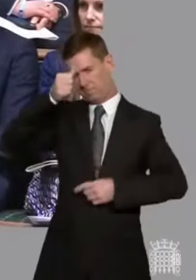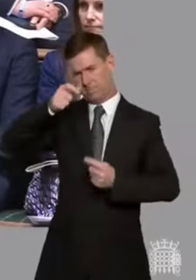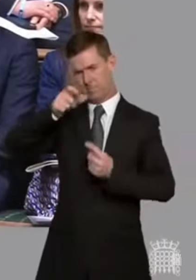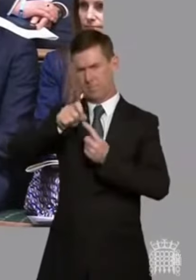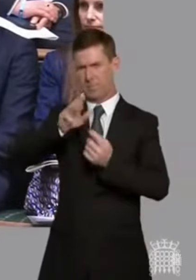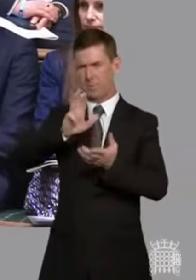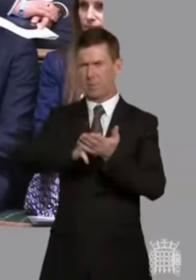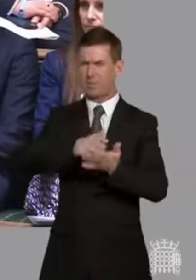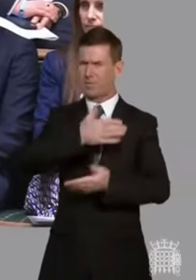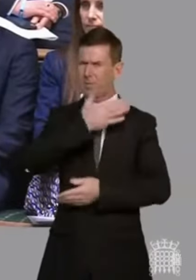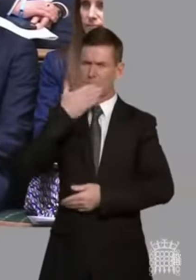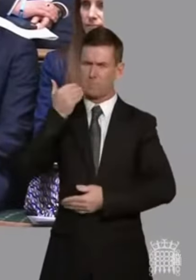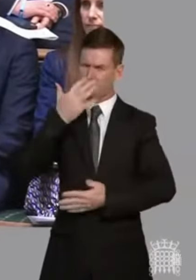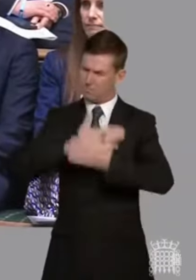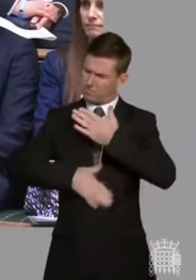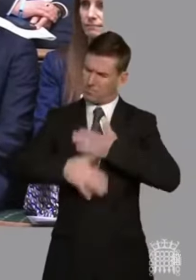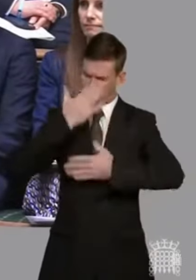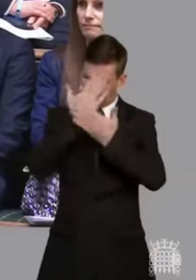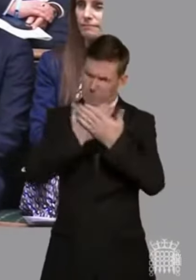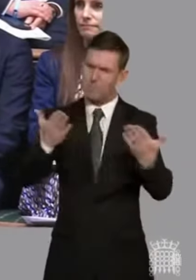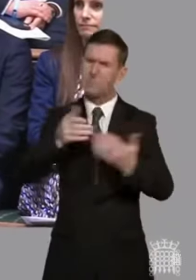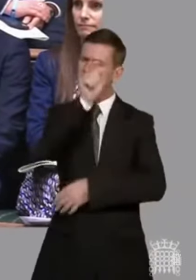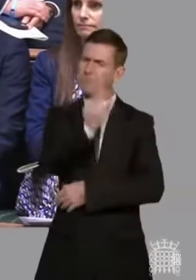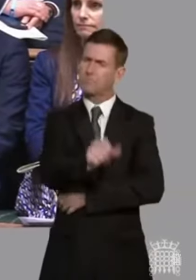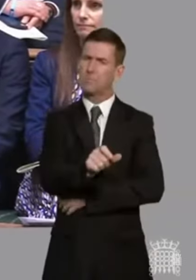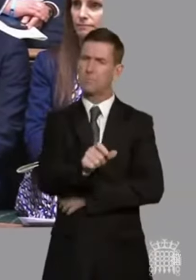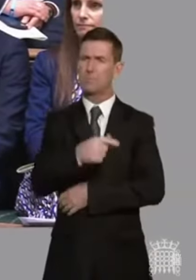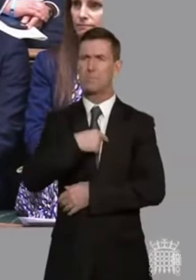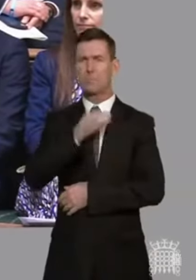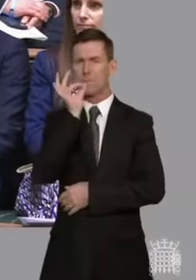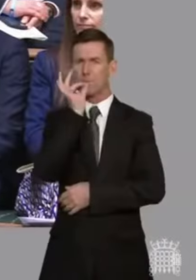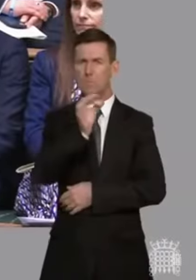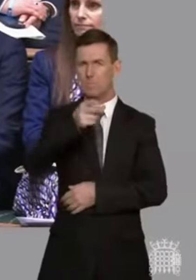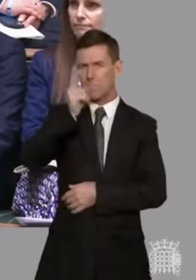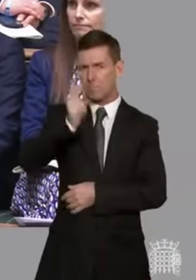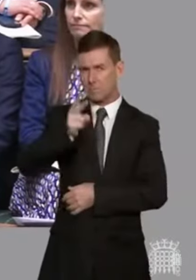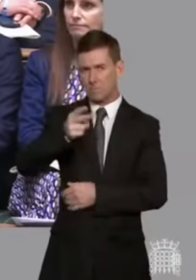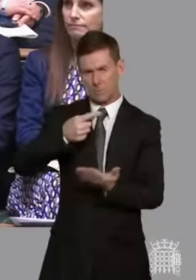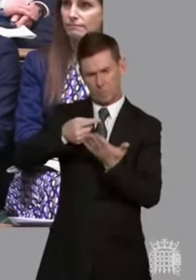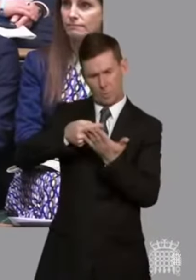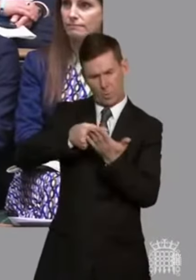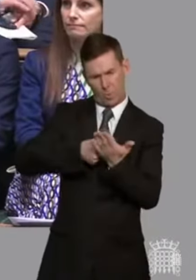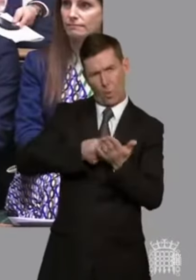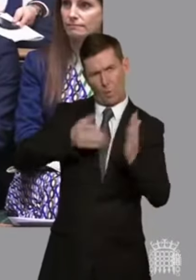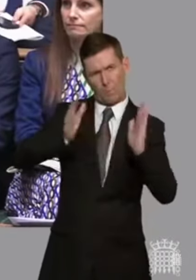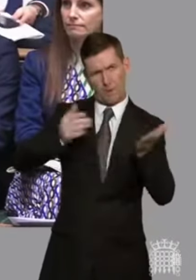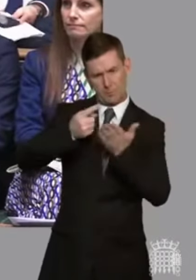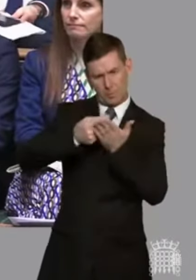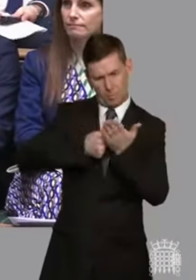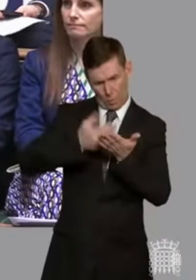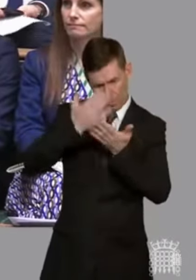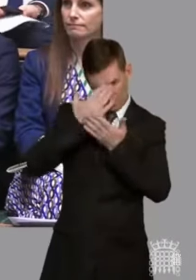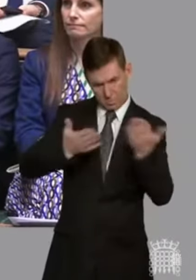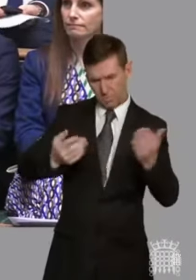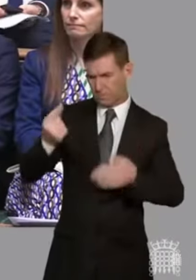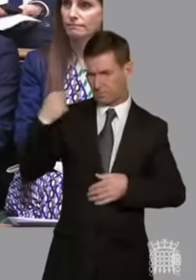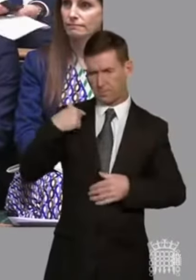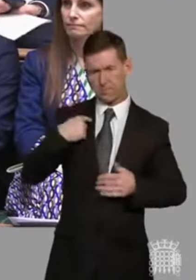repeat his assurances that all rules were followed while the country was in Tier 4 lockdown in December 2020, not just by